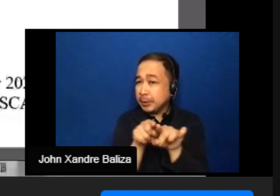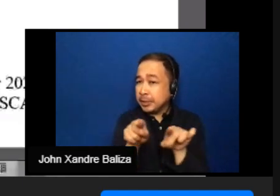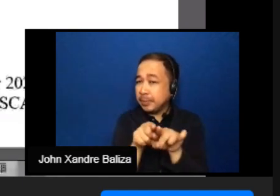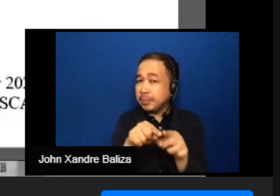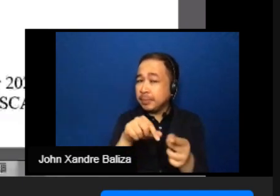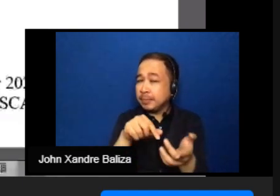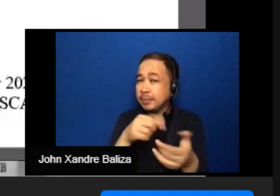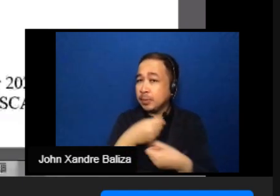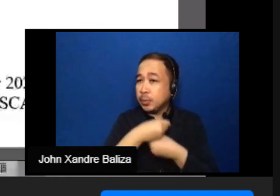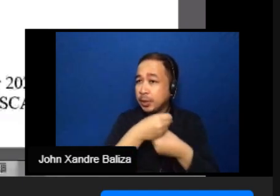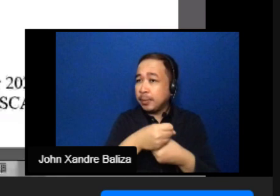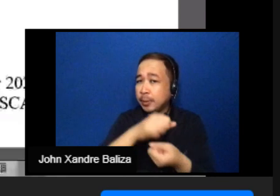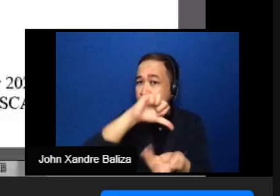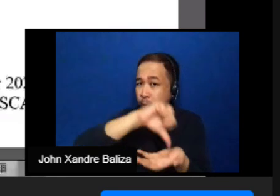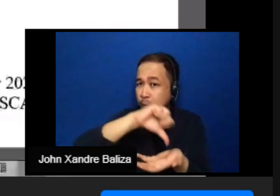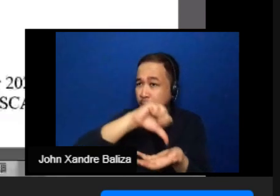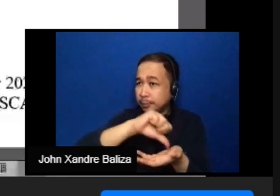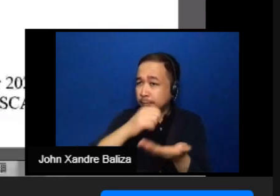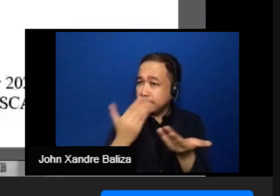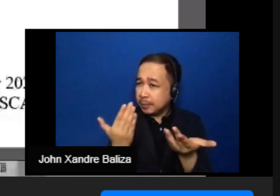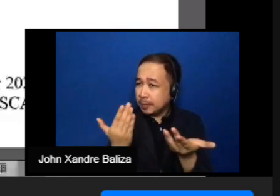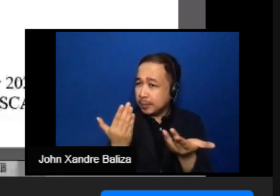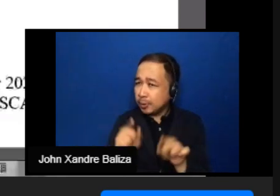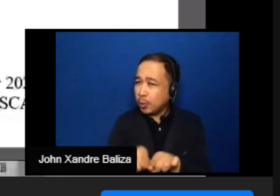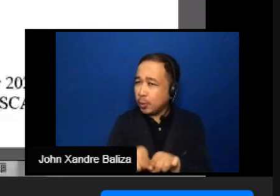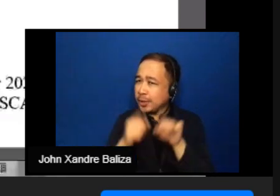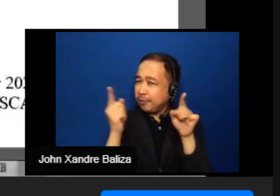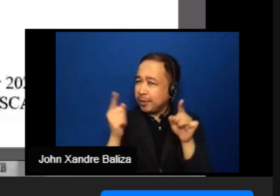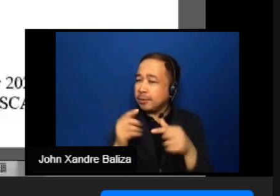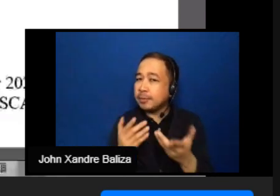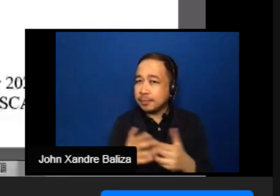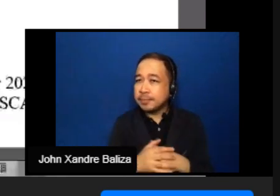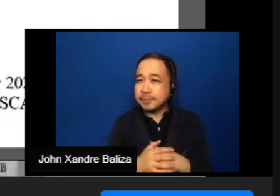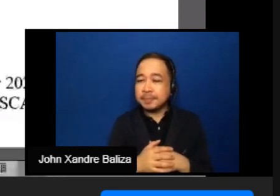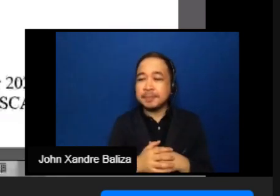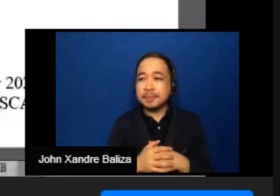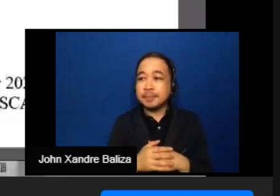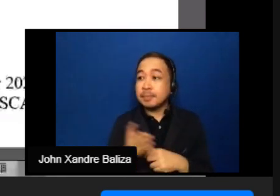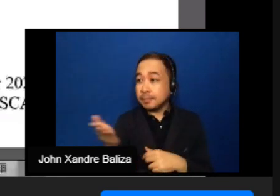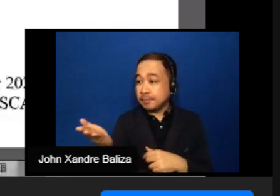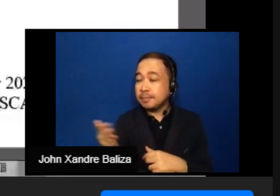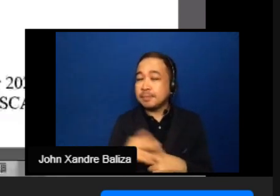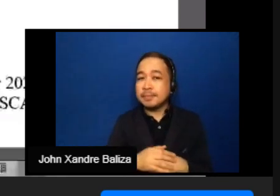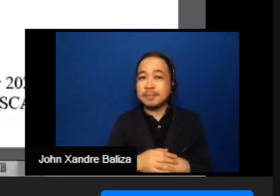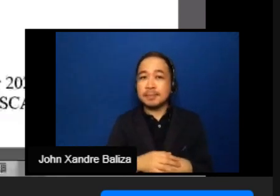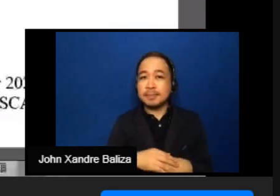of Iran? In any case, you have the floor.